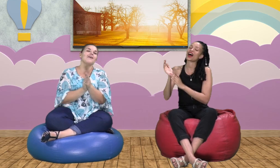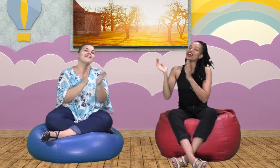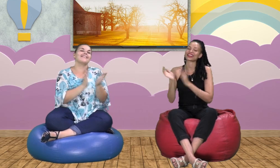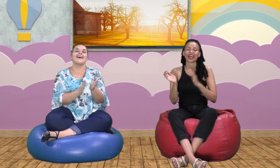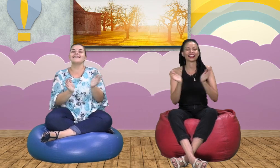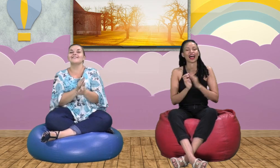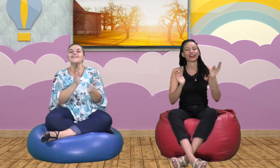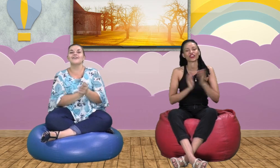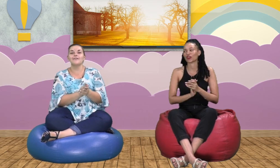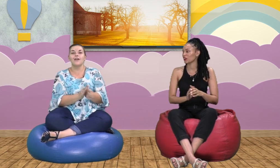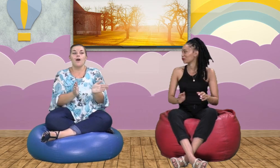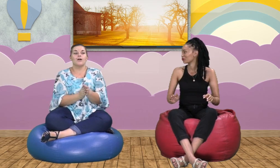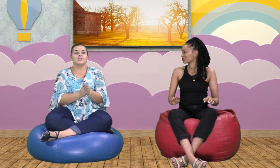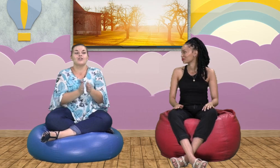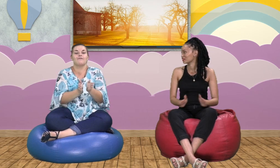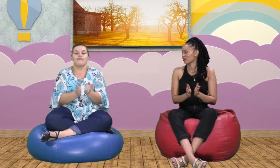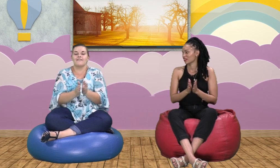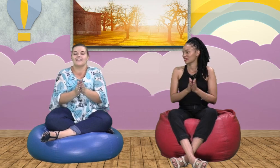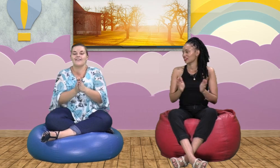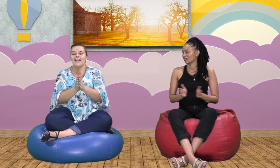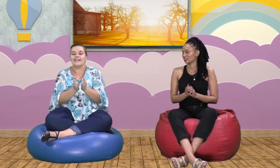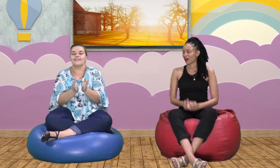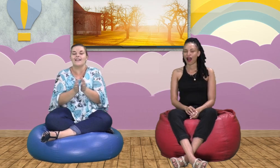Happy birthday to you.